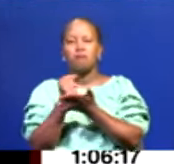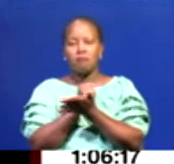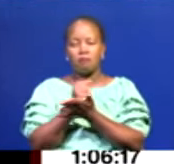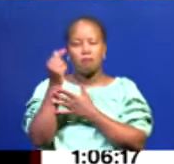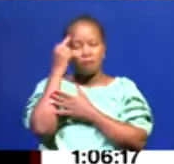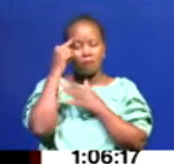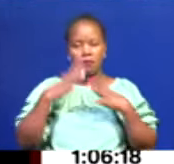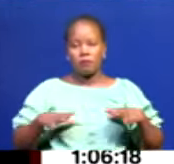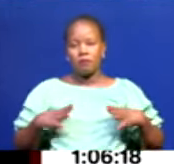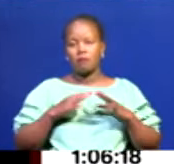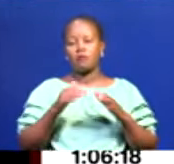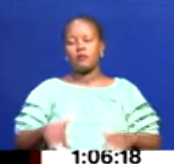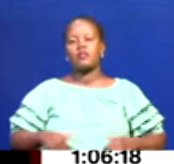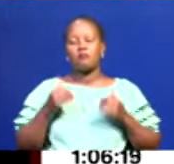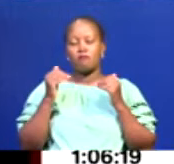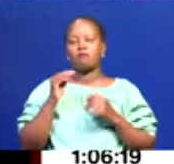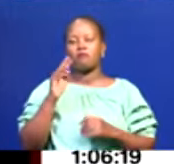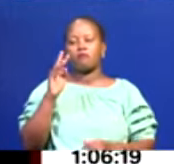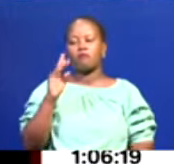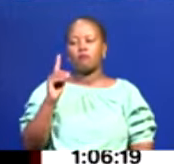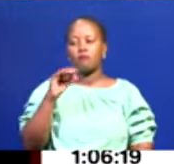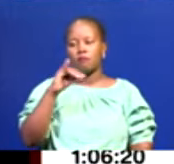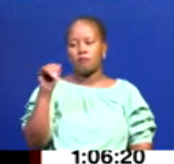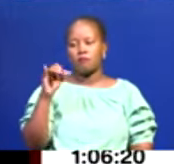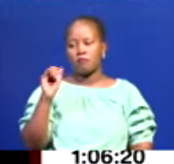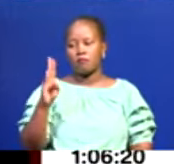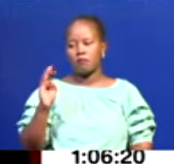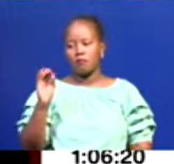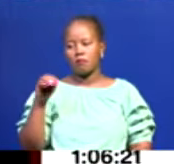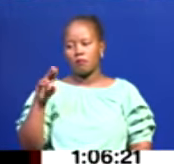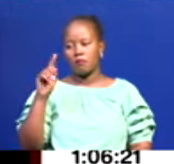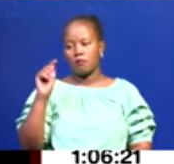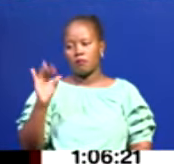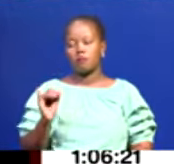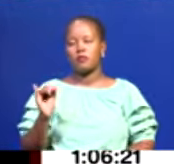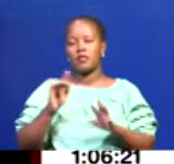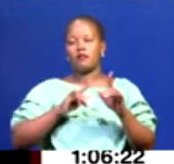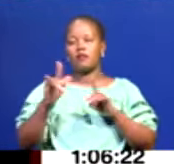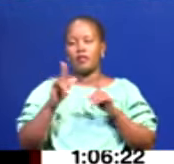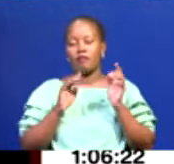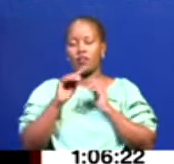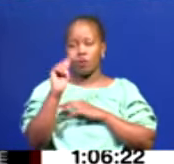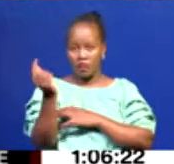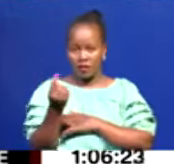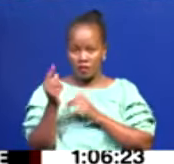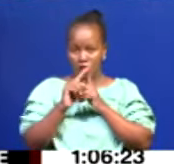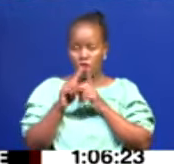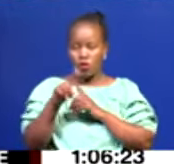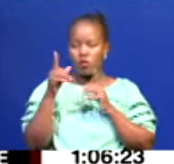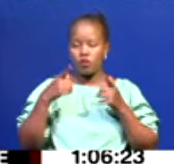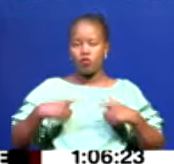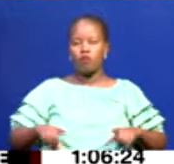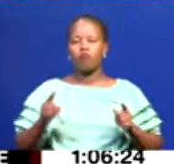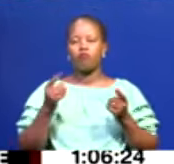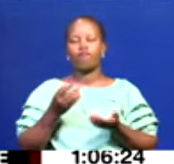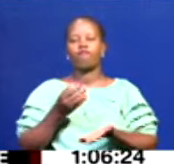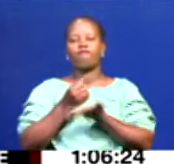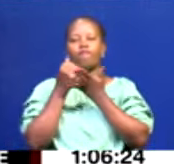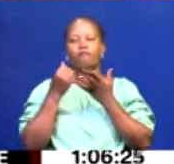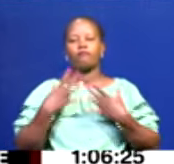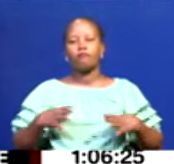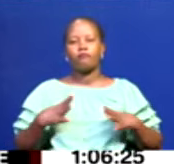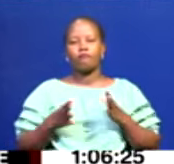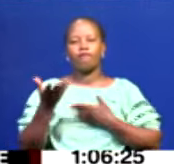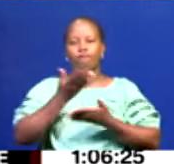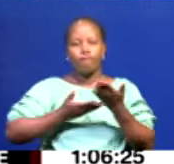Djiboutian residents traveling to Kenya. This, the head of state says, will promote people-to-people interactions, trade and